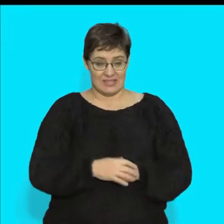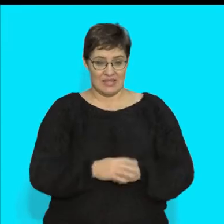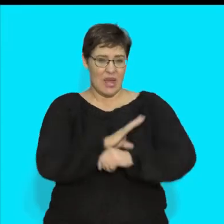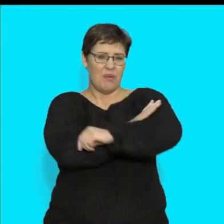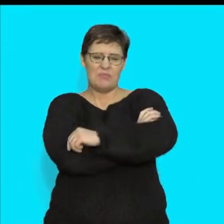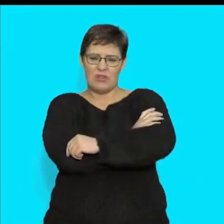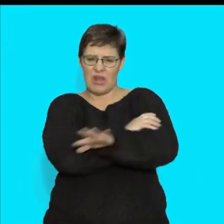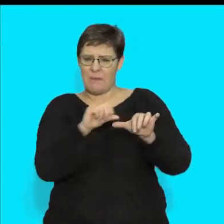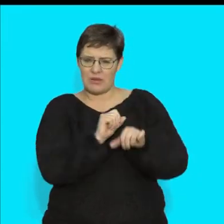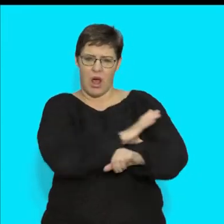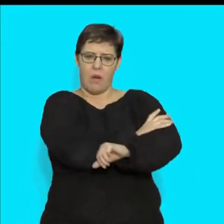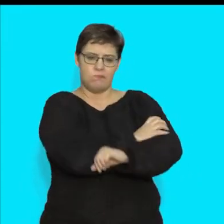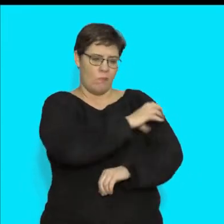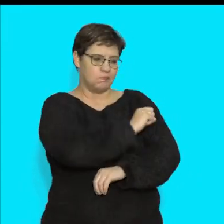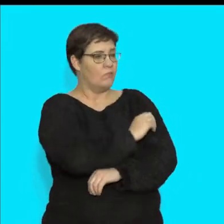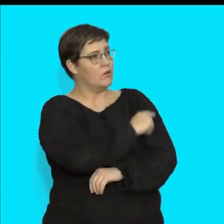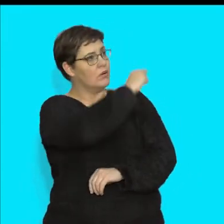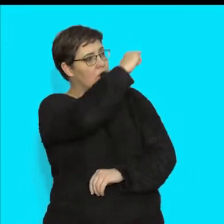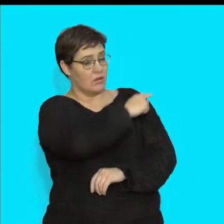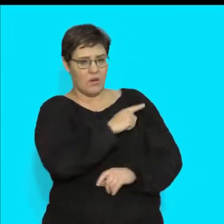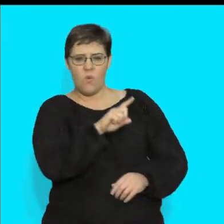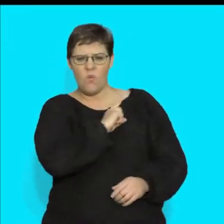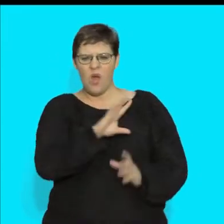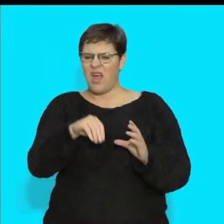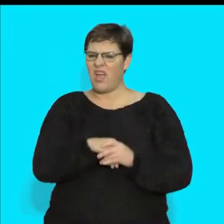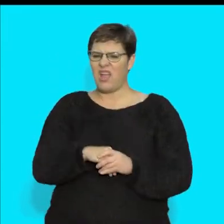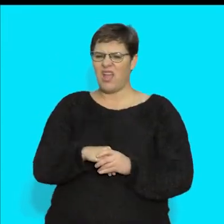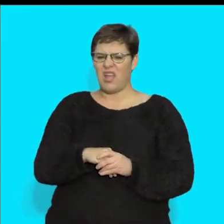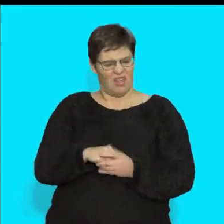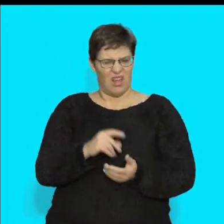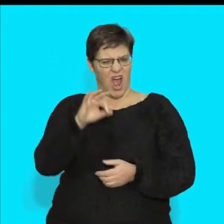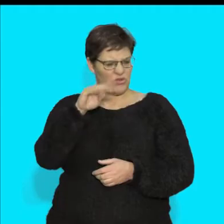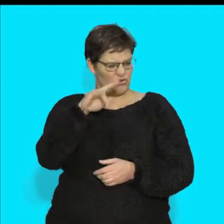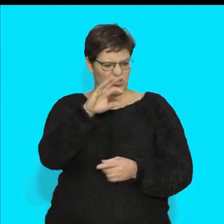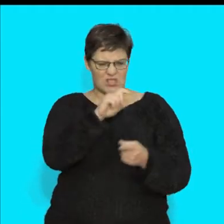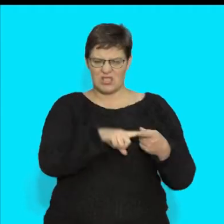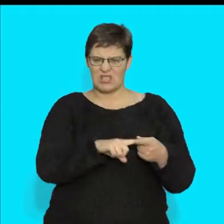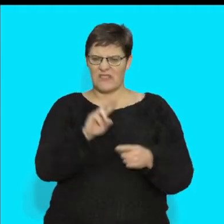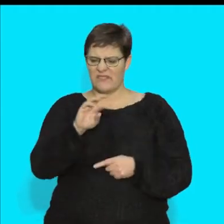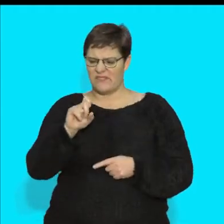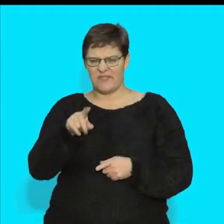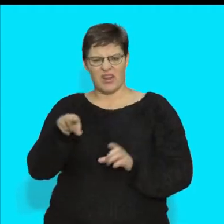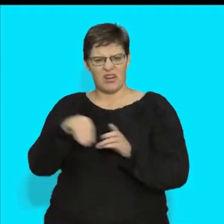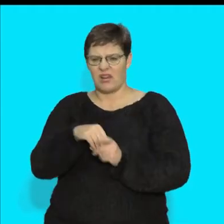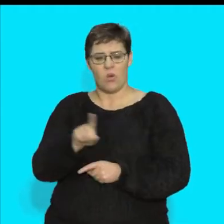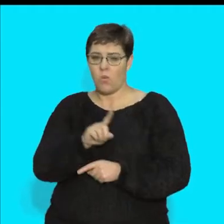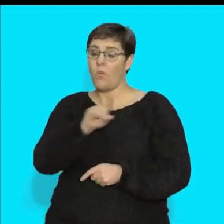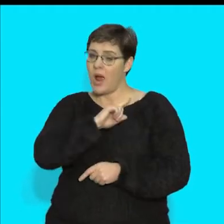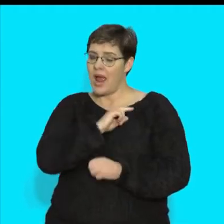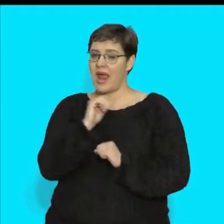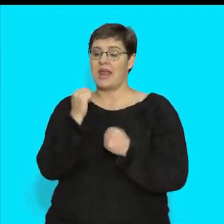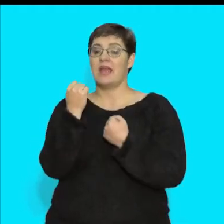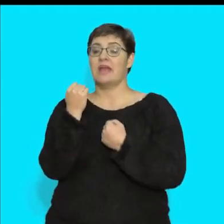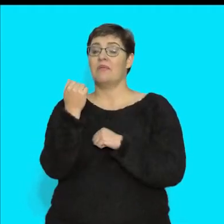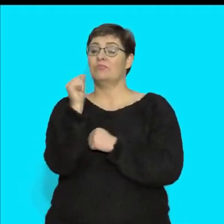ever had your blood pressure measured, but why am I putting it in here with your arteries and veins? Guys, it's a